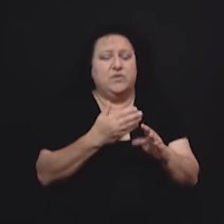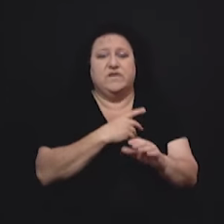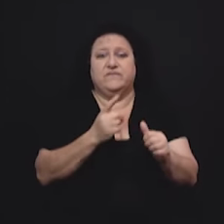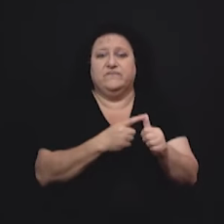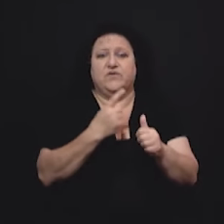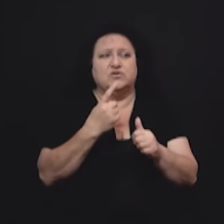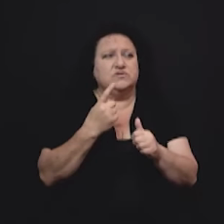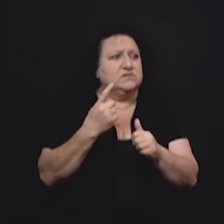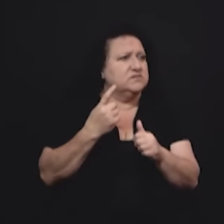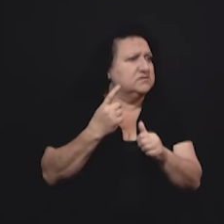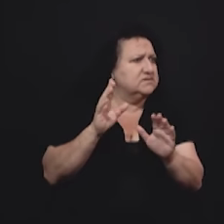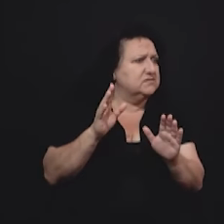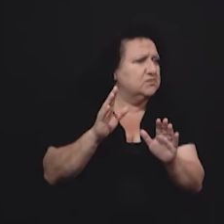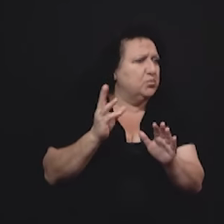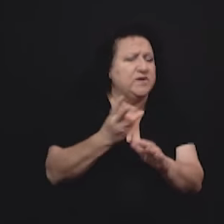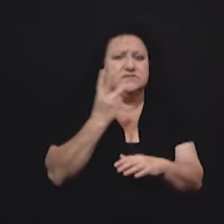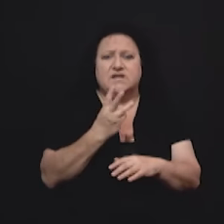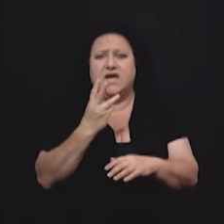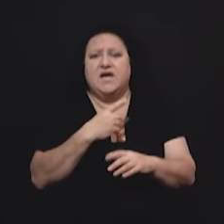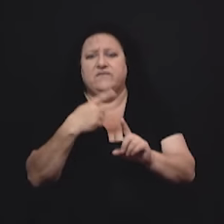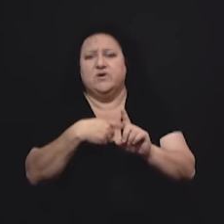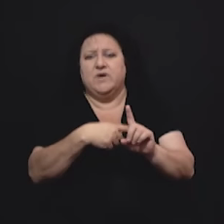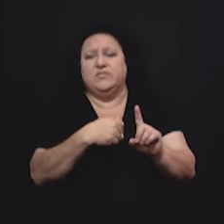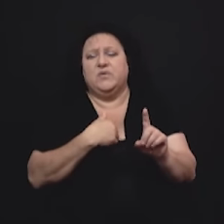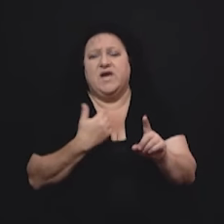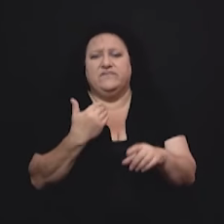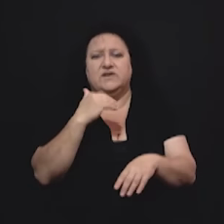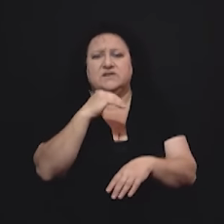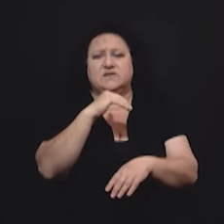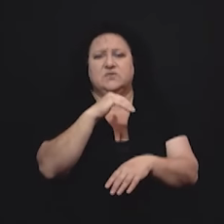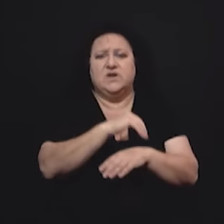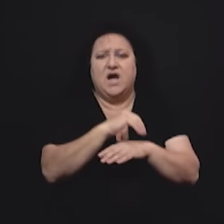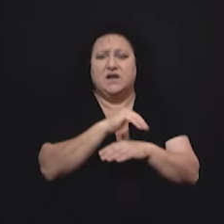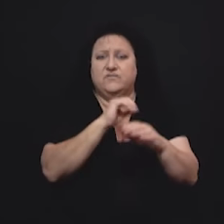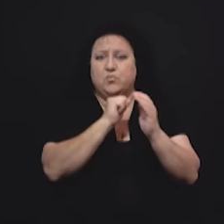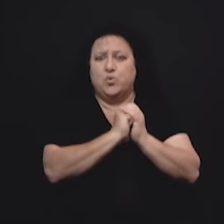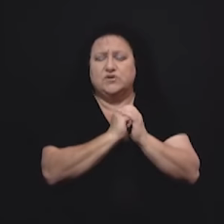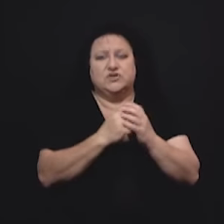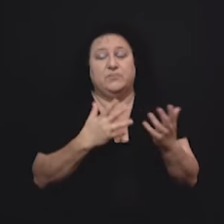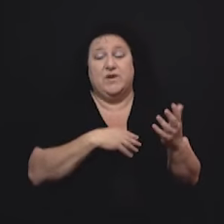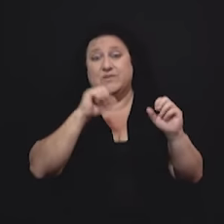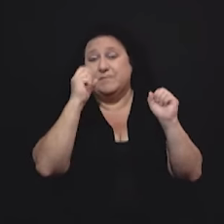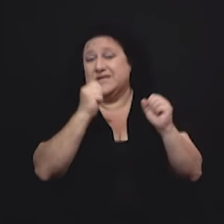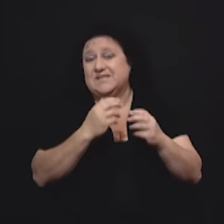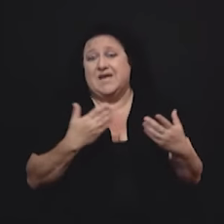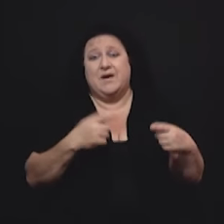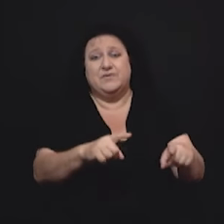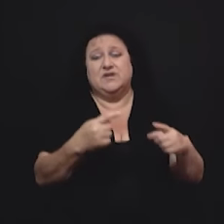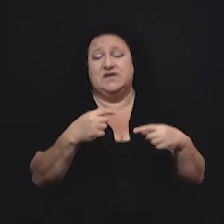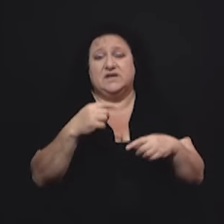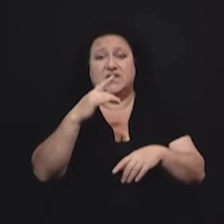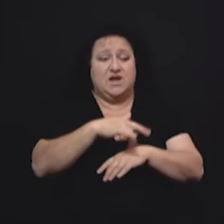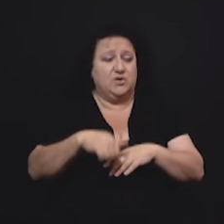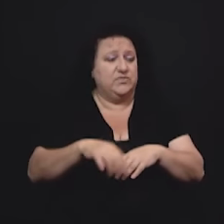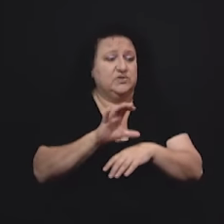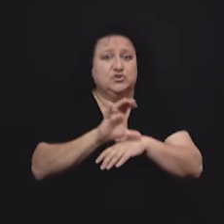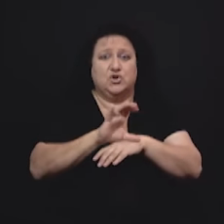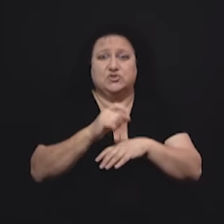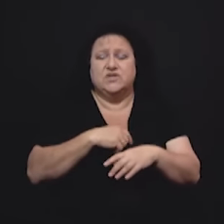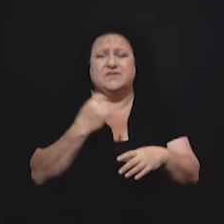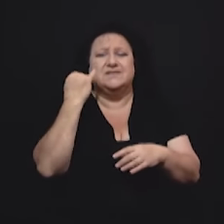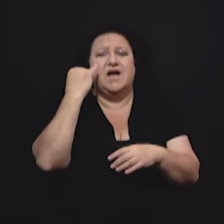you get to pray and worship, right? So you have multiple things going on in the life of the church. There's this idea out there that simple